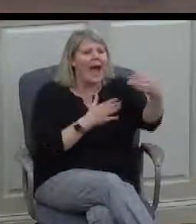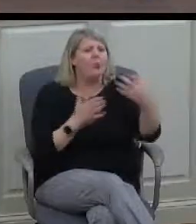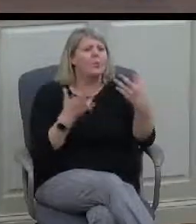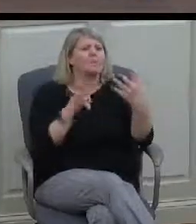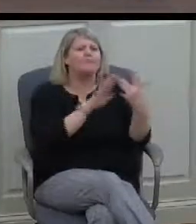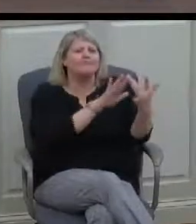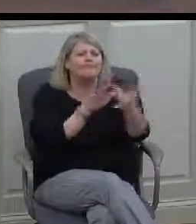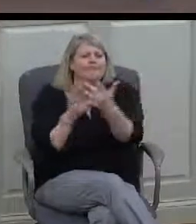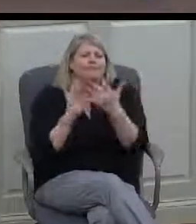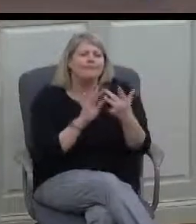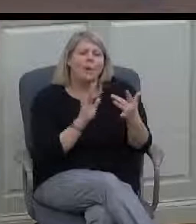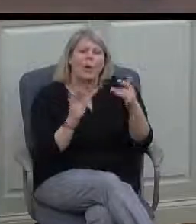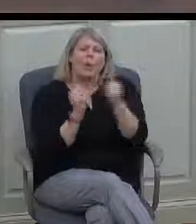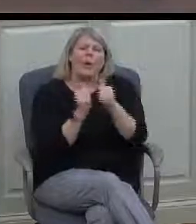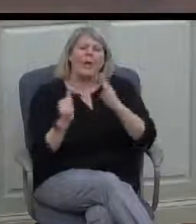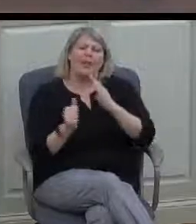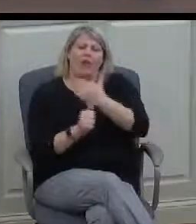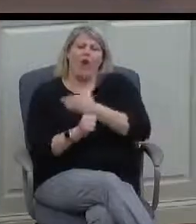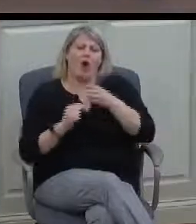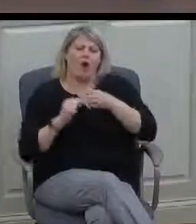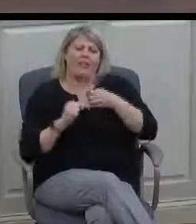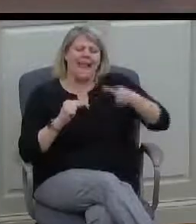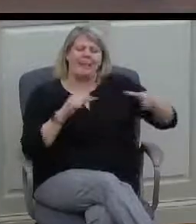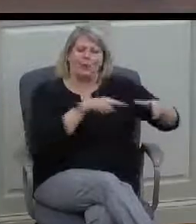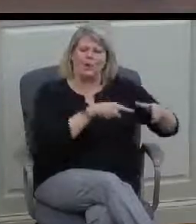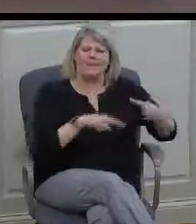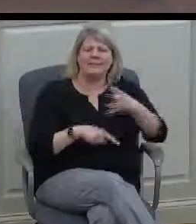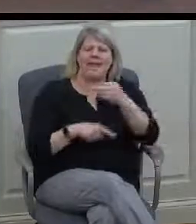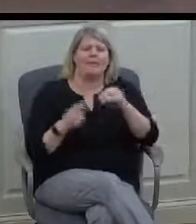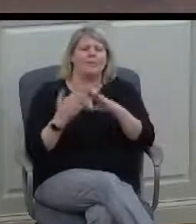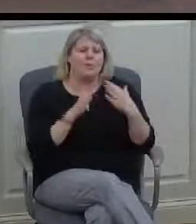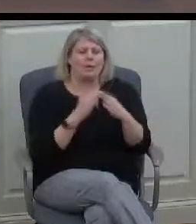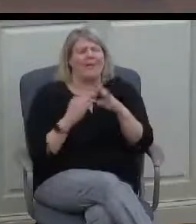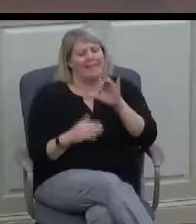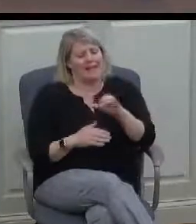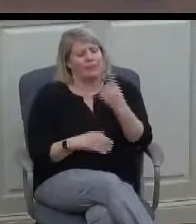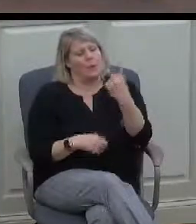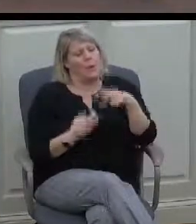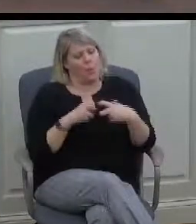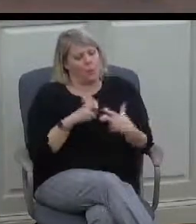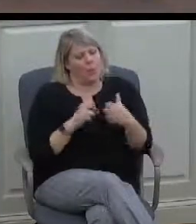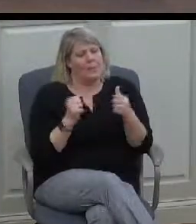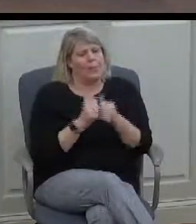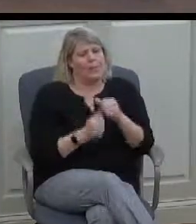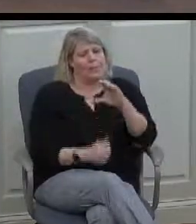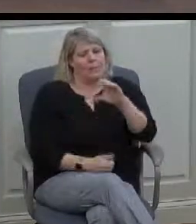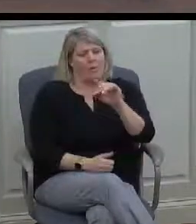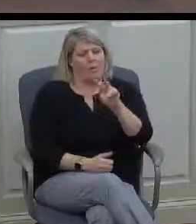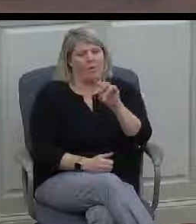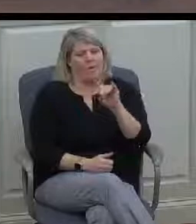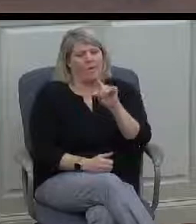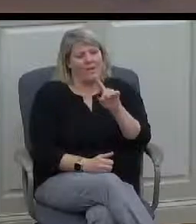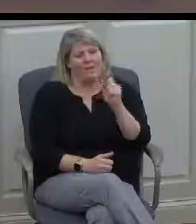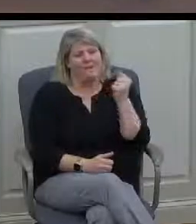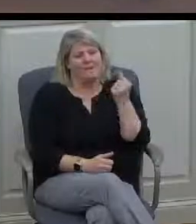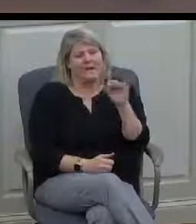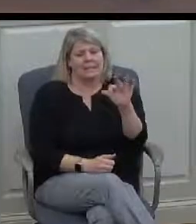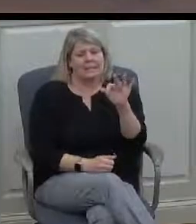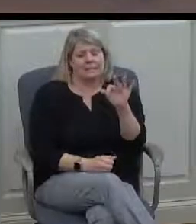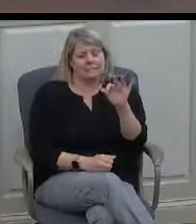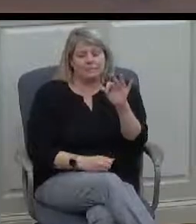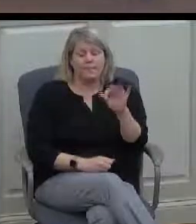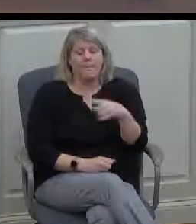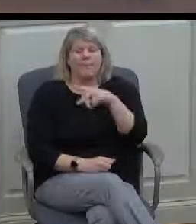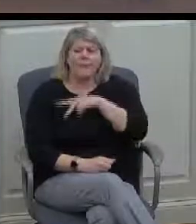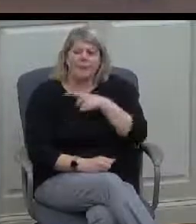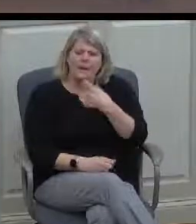our neighborhoods and communities. So that's one drawback that COVID has brought us. So are you all still doing